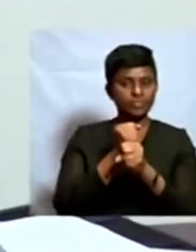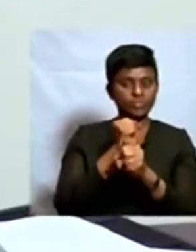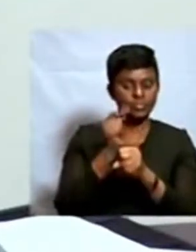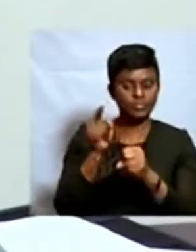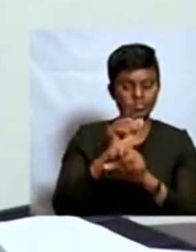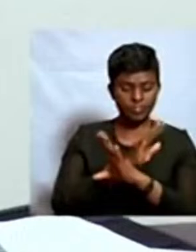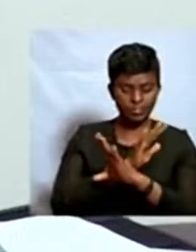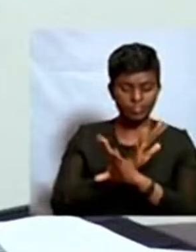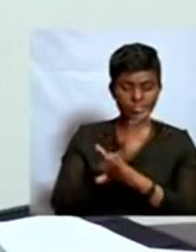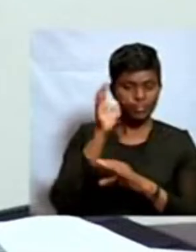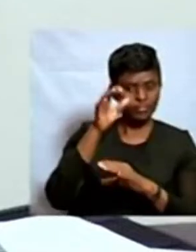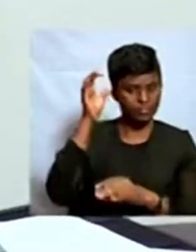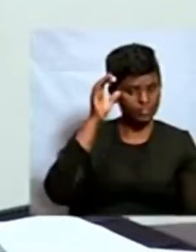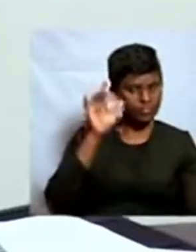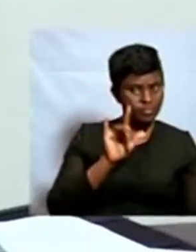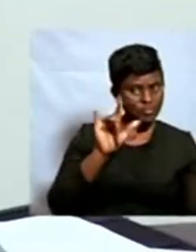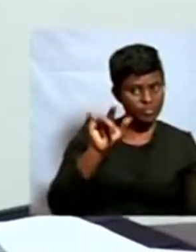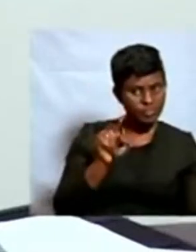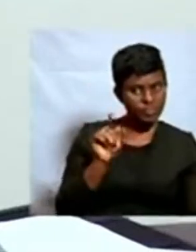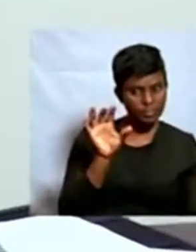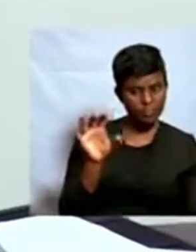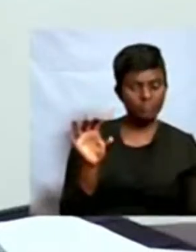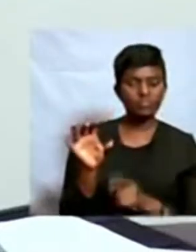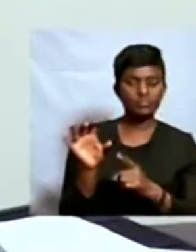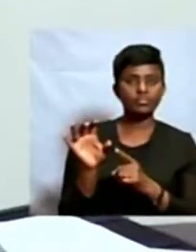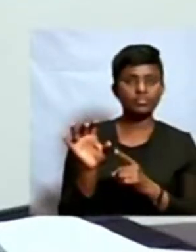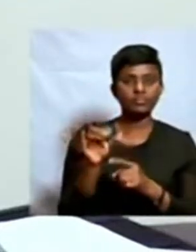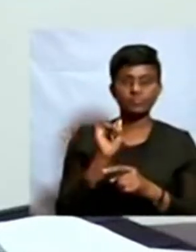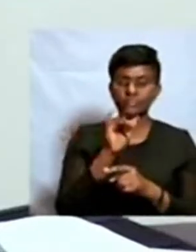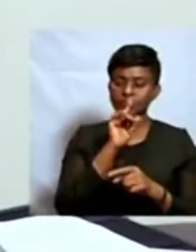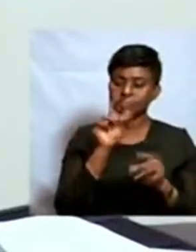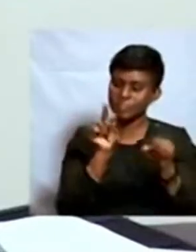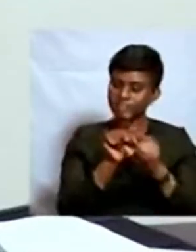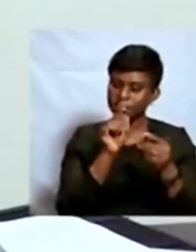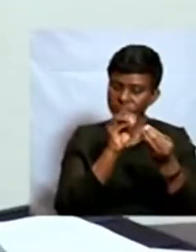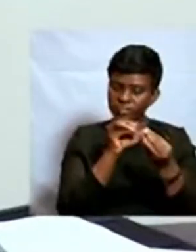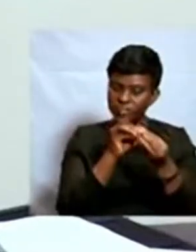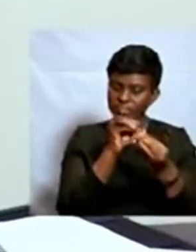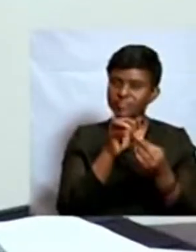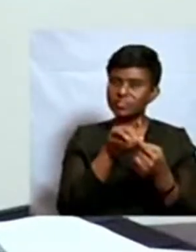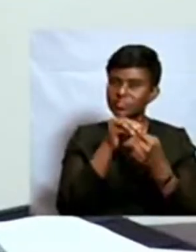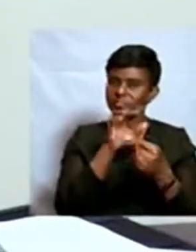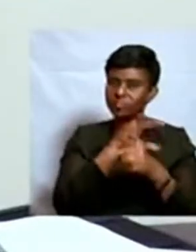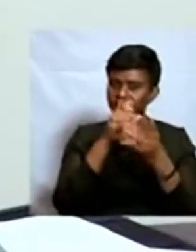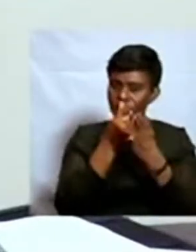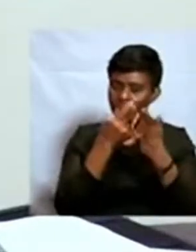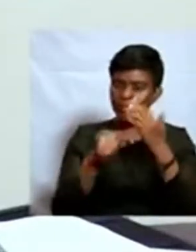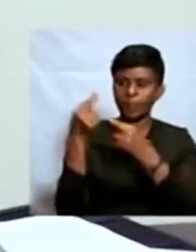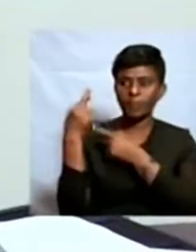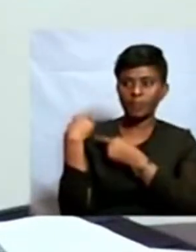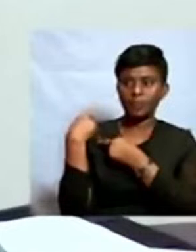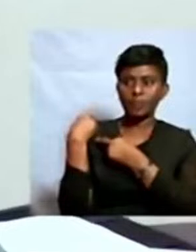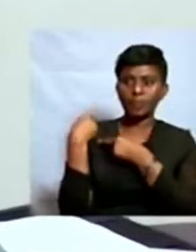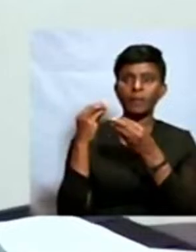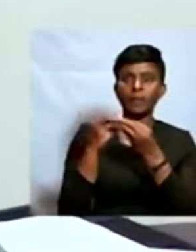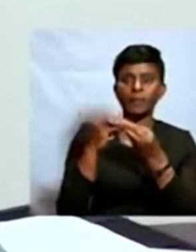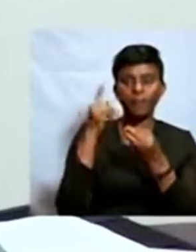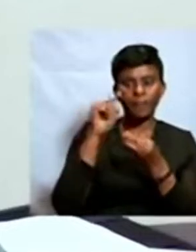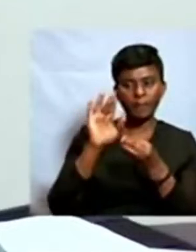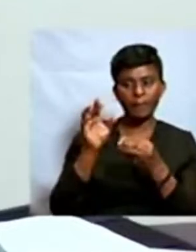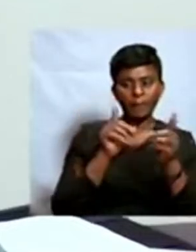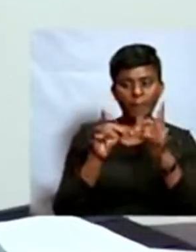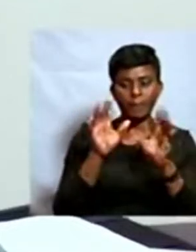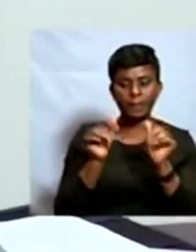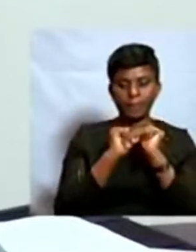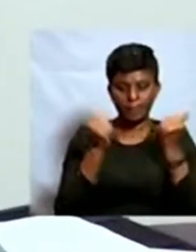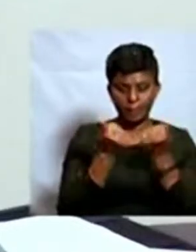the Zambia civil aviation sector, and in particular the oversight responsibility for the Director